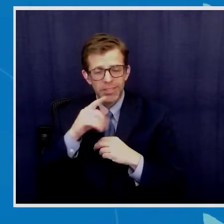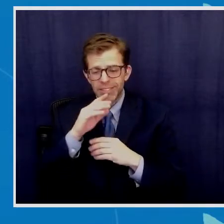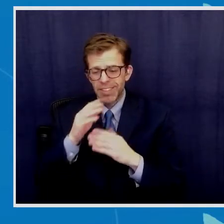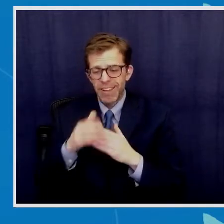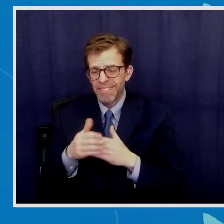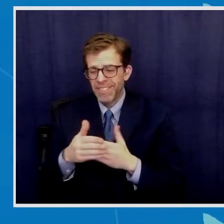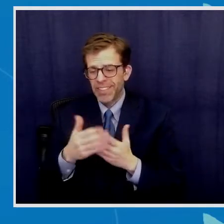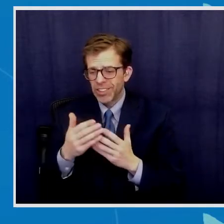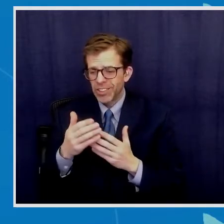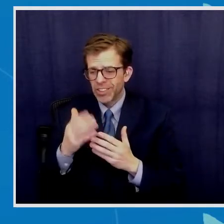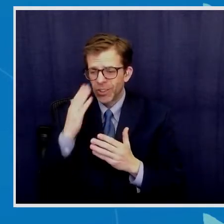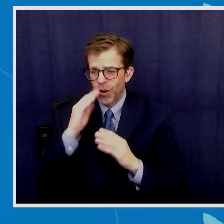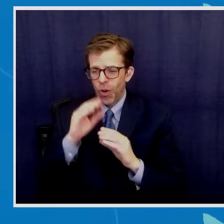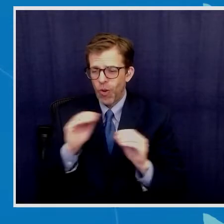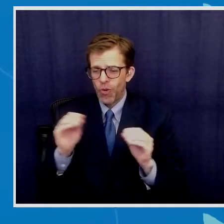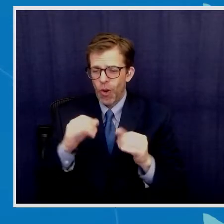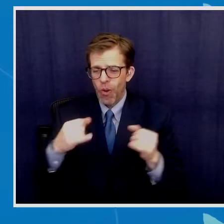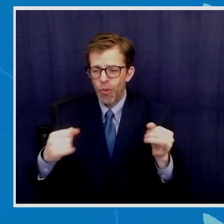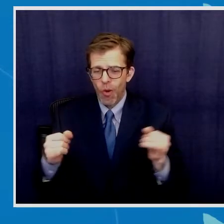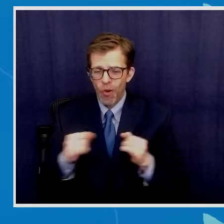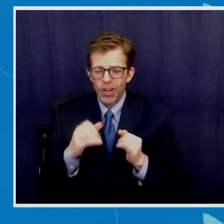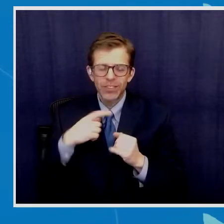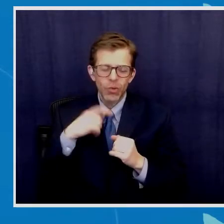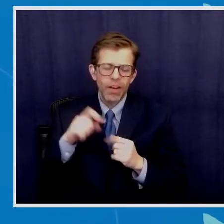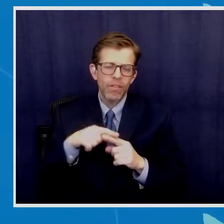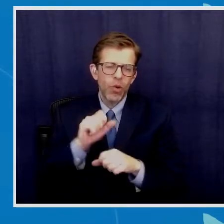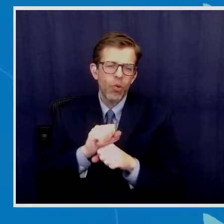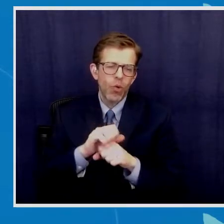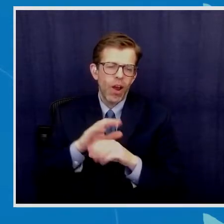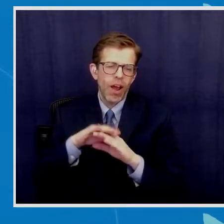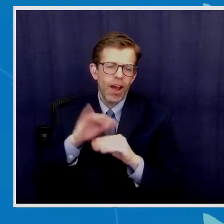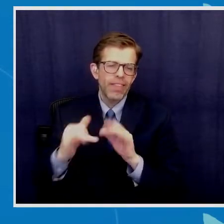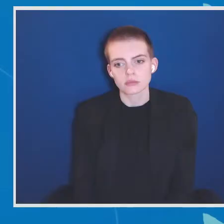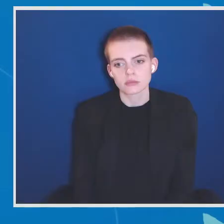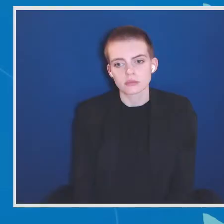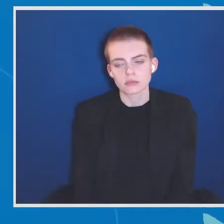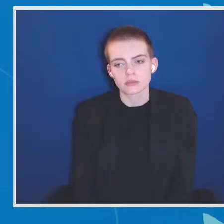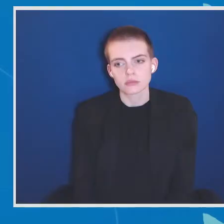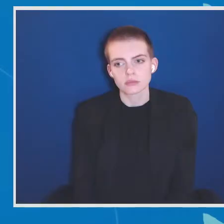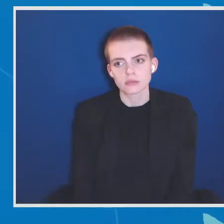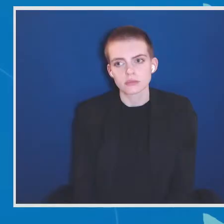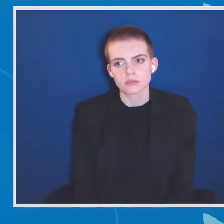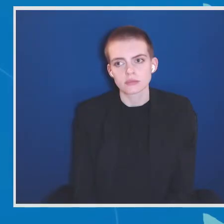that. So we need to work on connectivity. Thank you. Nice.